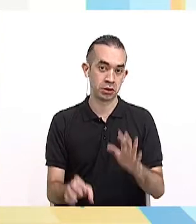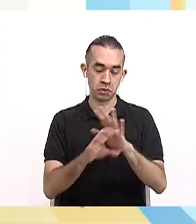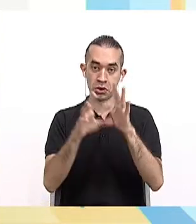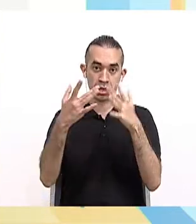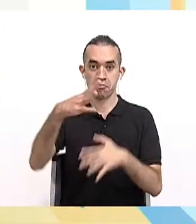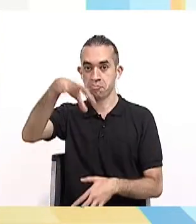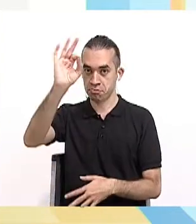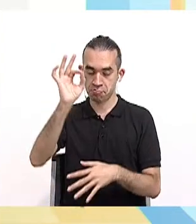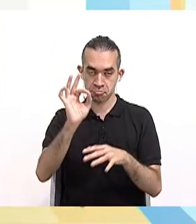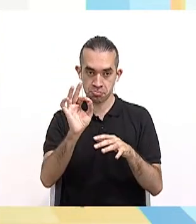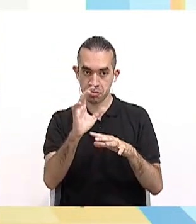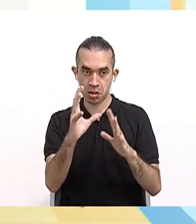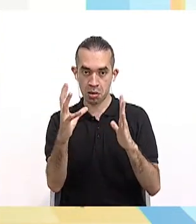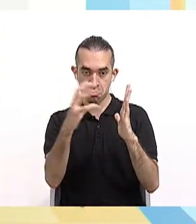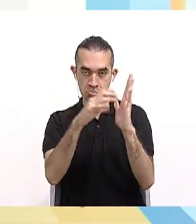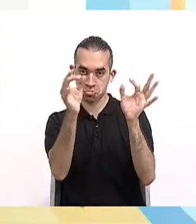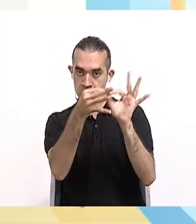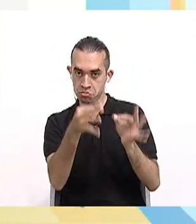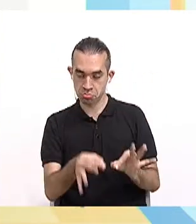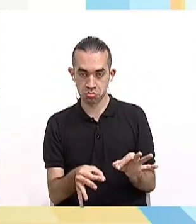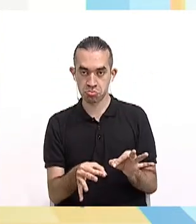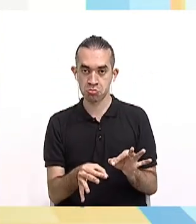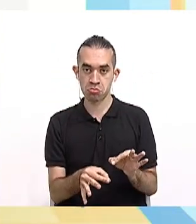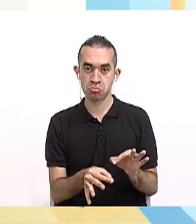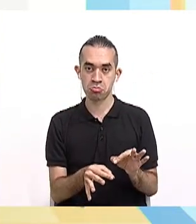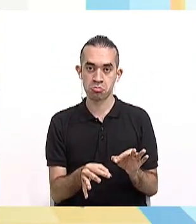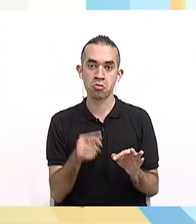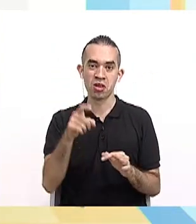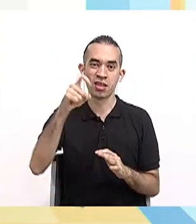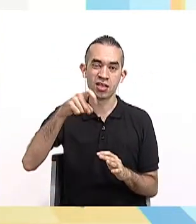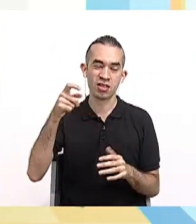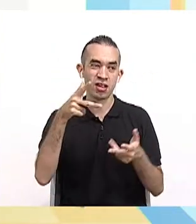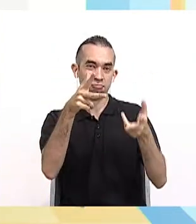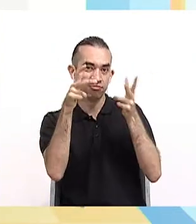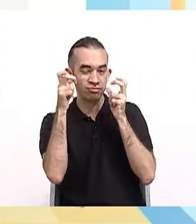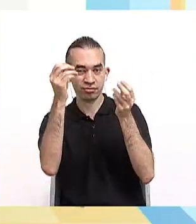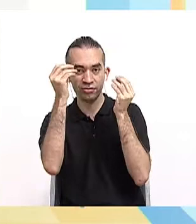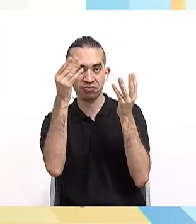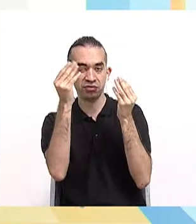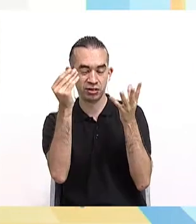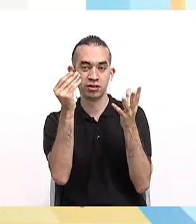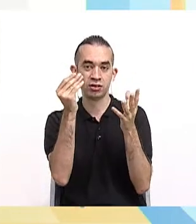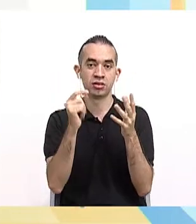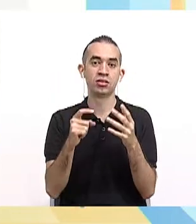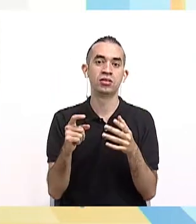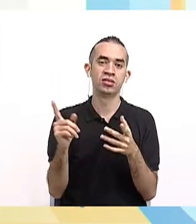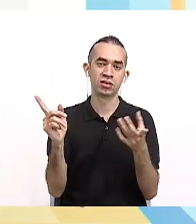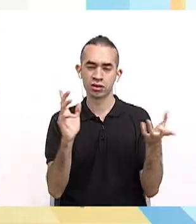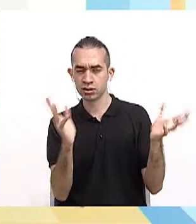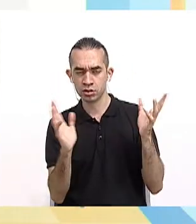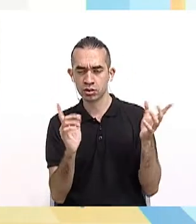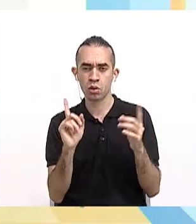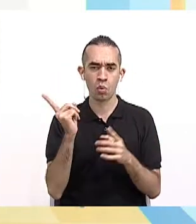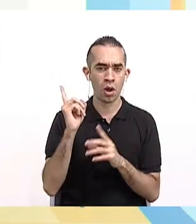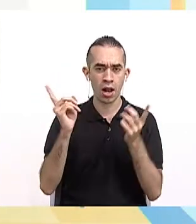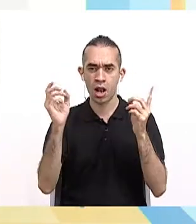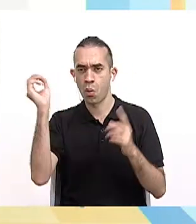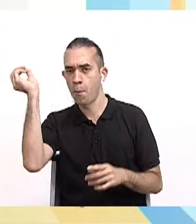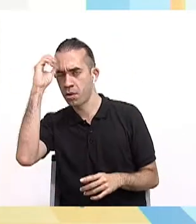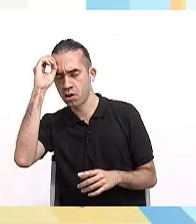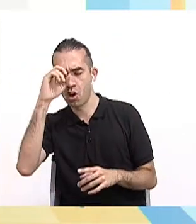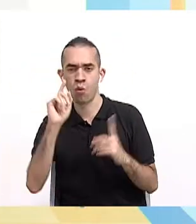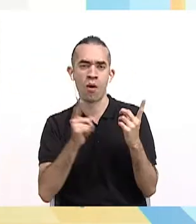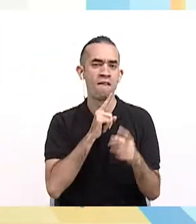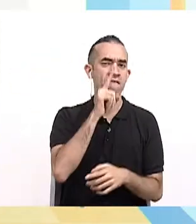you found an article, and you started, you need to extract some information and you need to distinguish between opinions